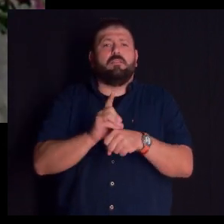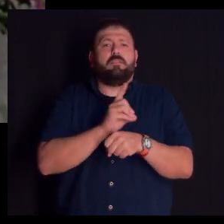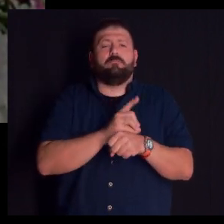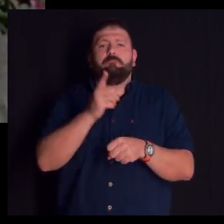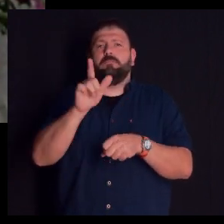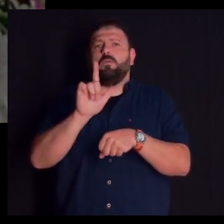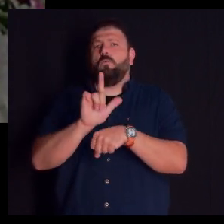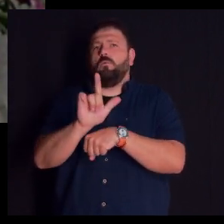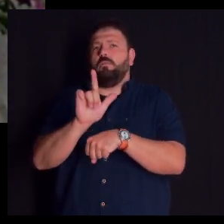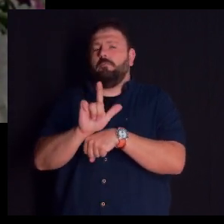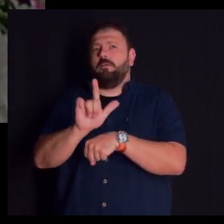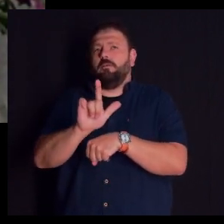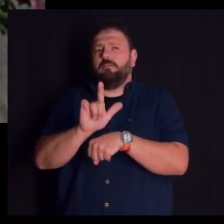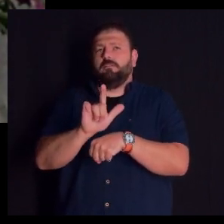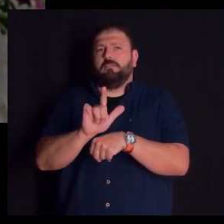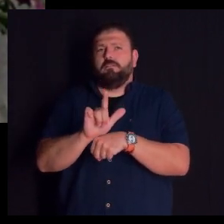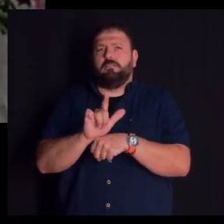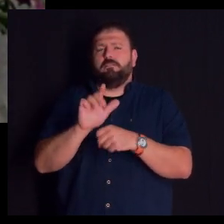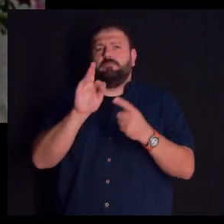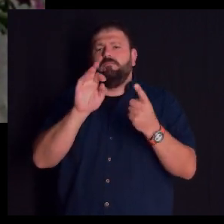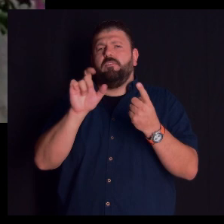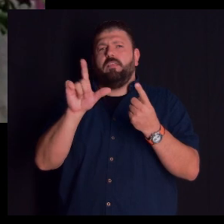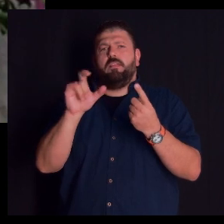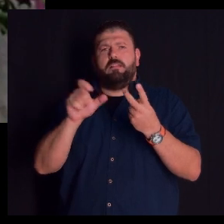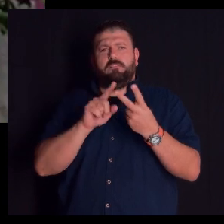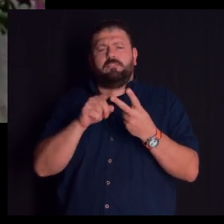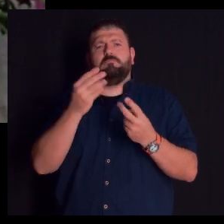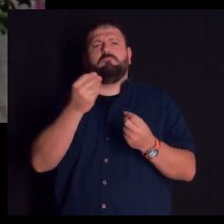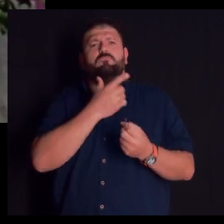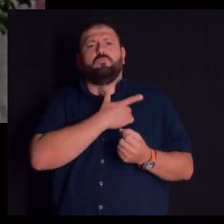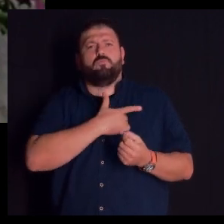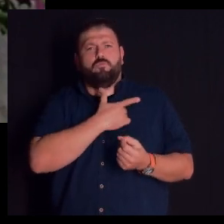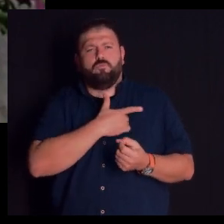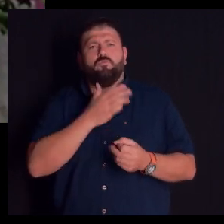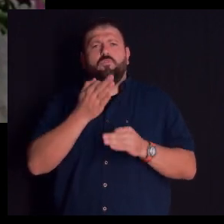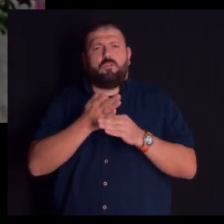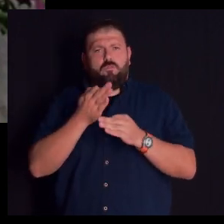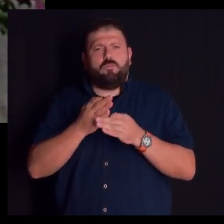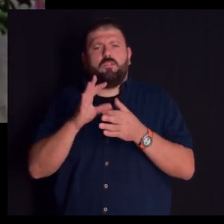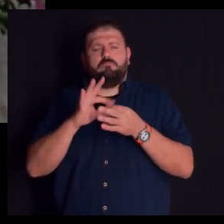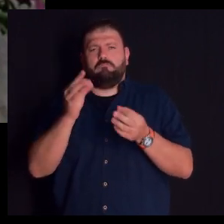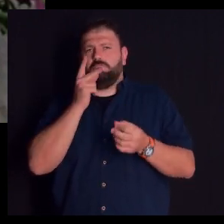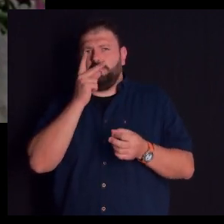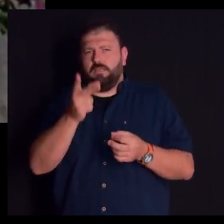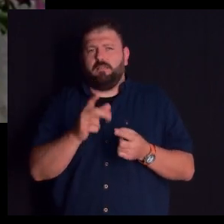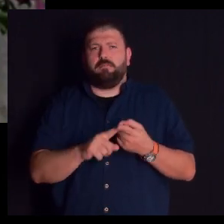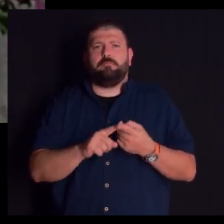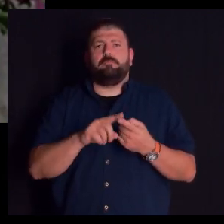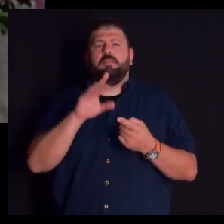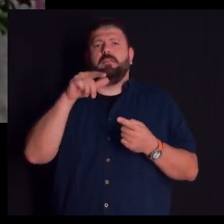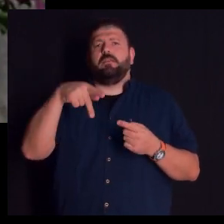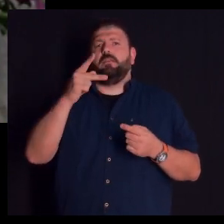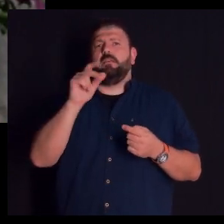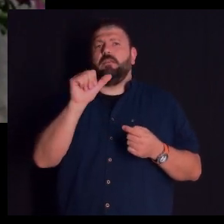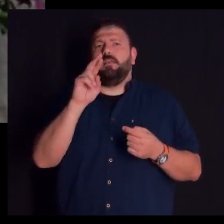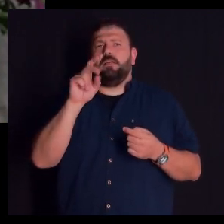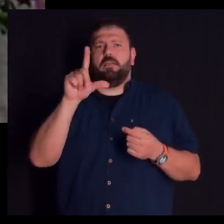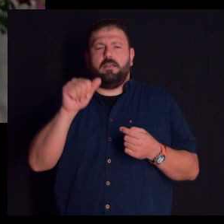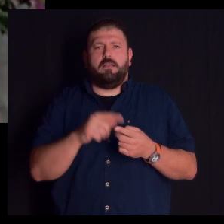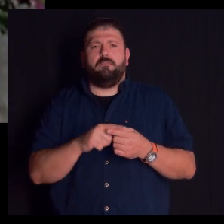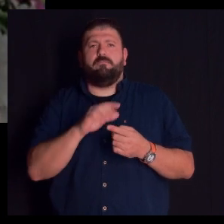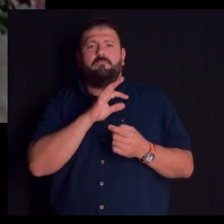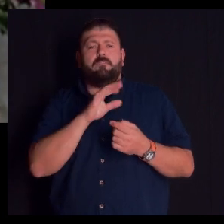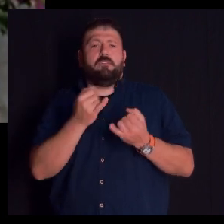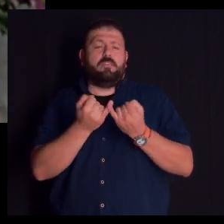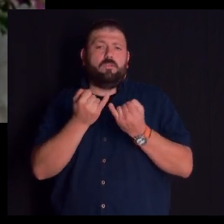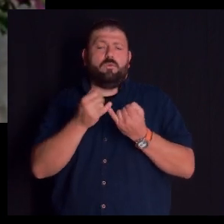so from Guatemala, Felix Masate. We will hand the floor.